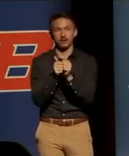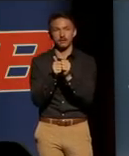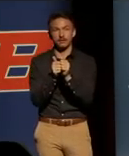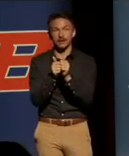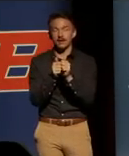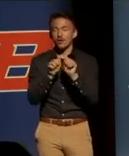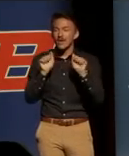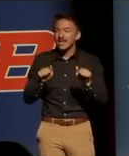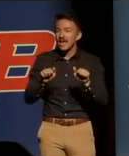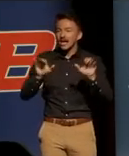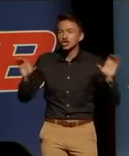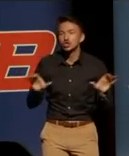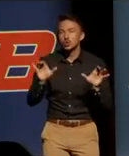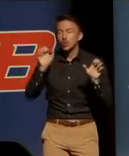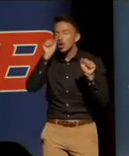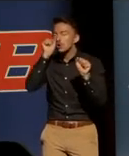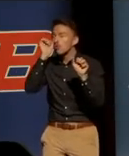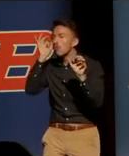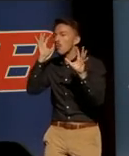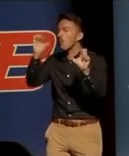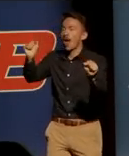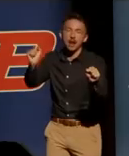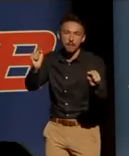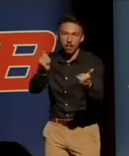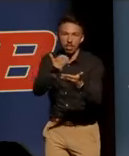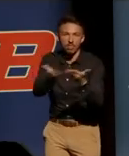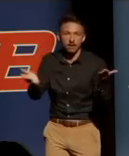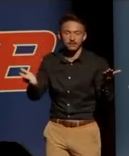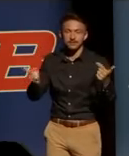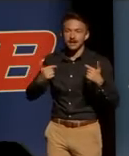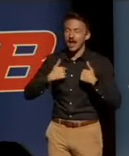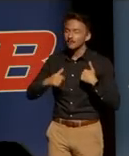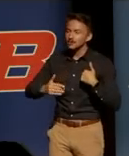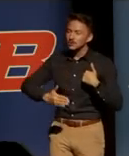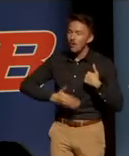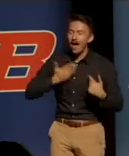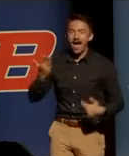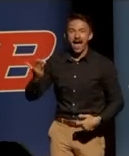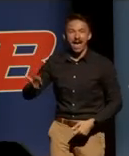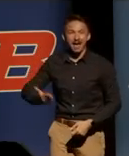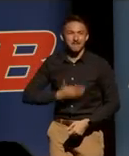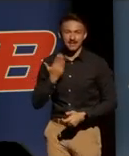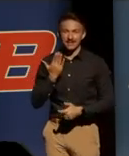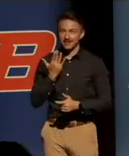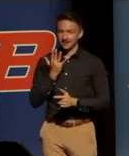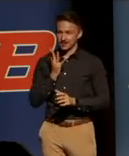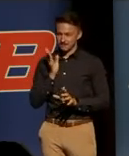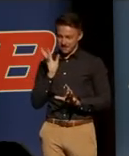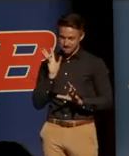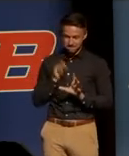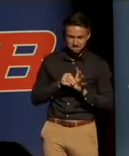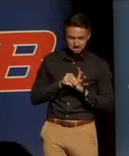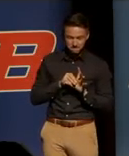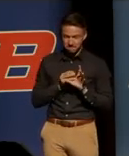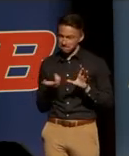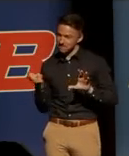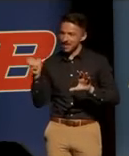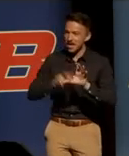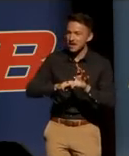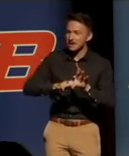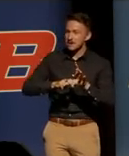things. And I am so happy to be embarking on this fourth year with